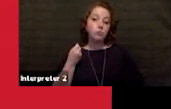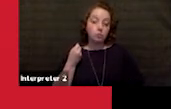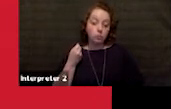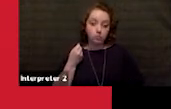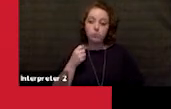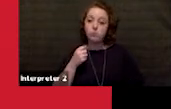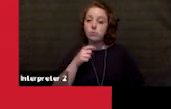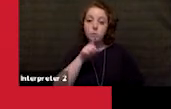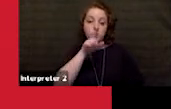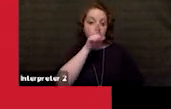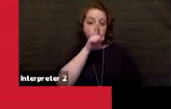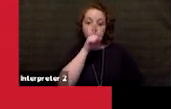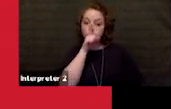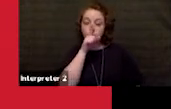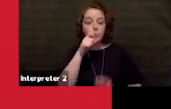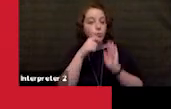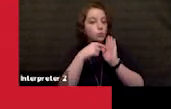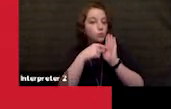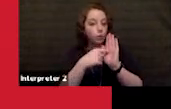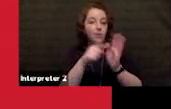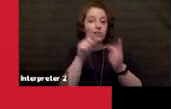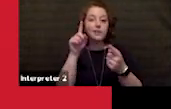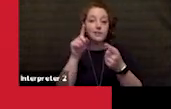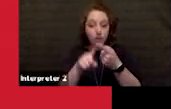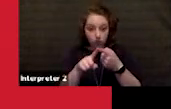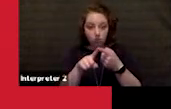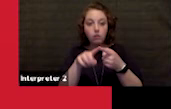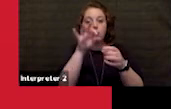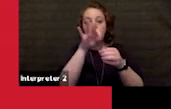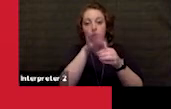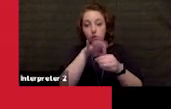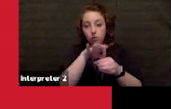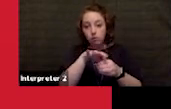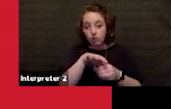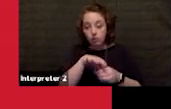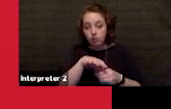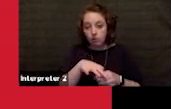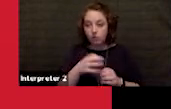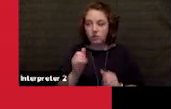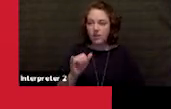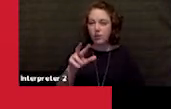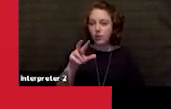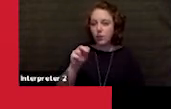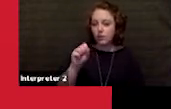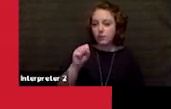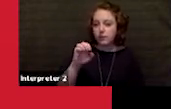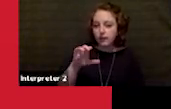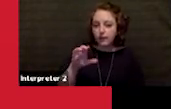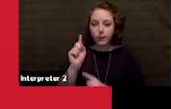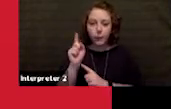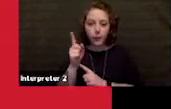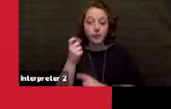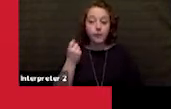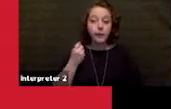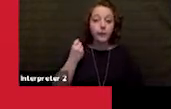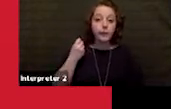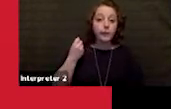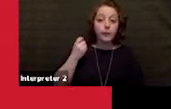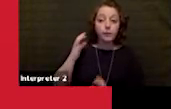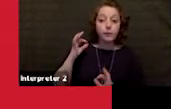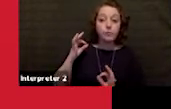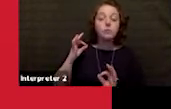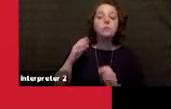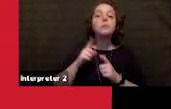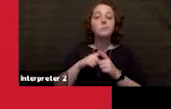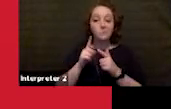results until people have gotten them in. Yeah, maybe wait 30 seconds or a minute. Yeah. And then we will break into